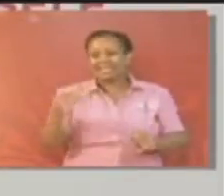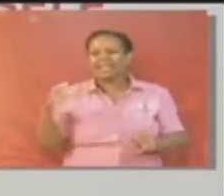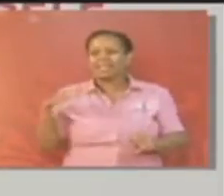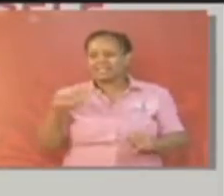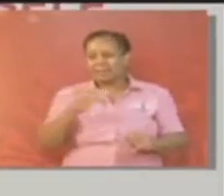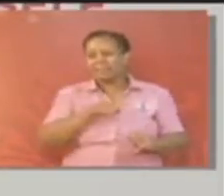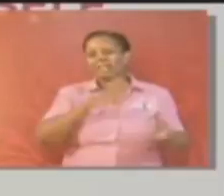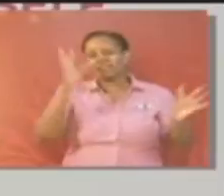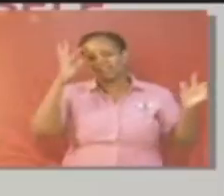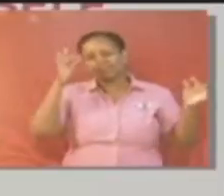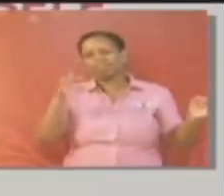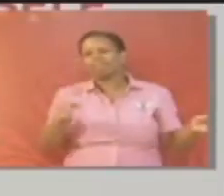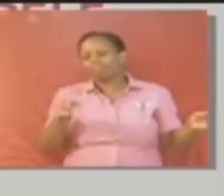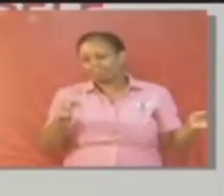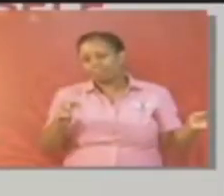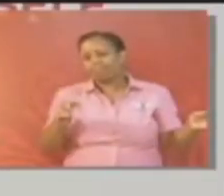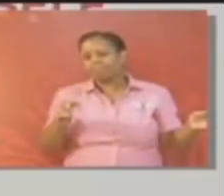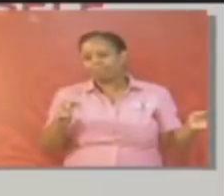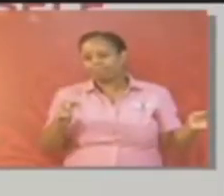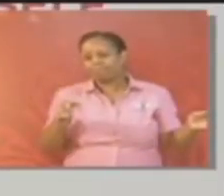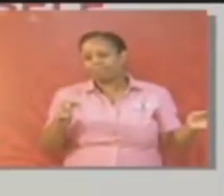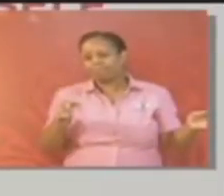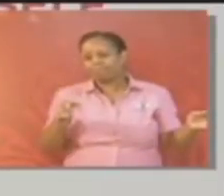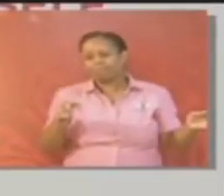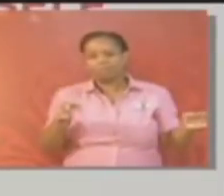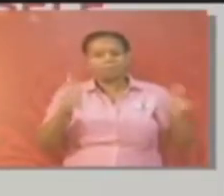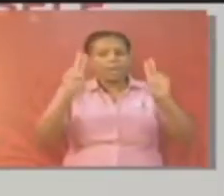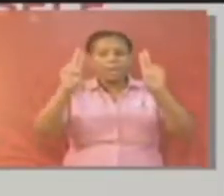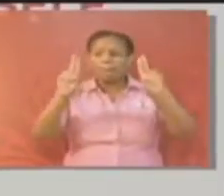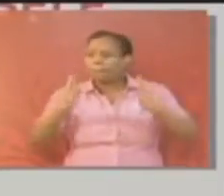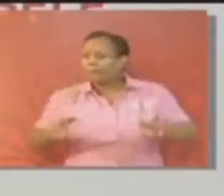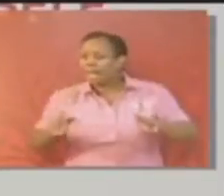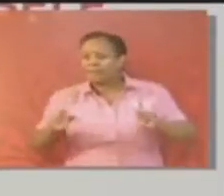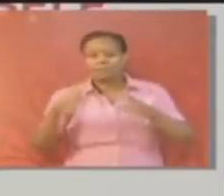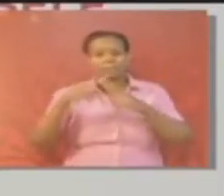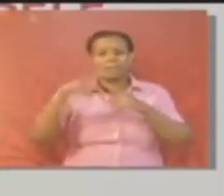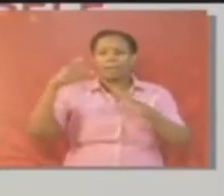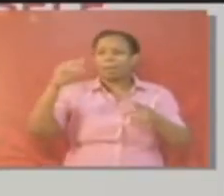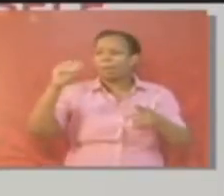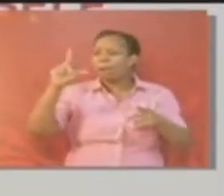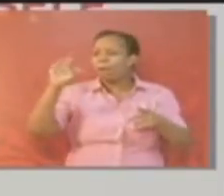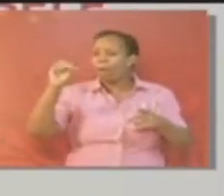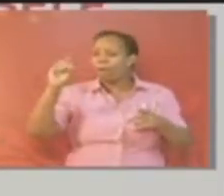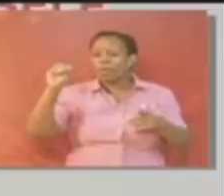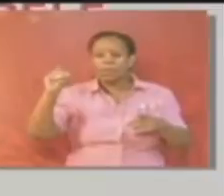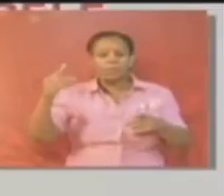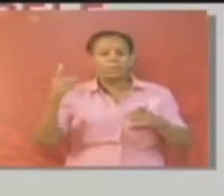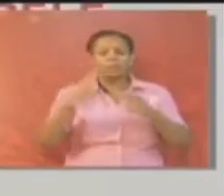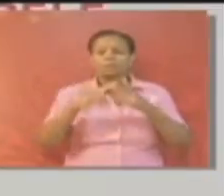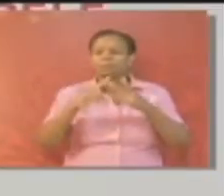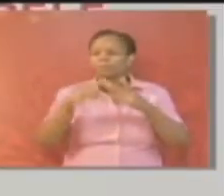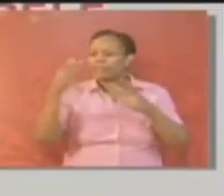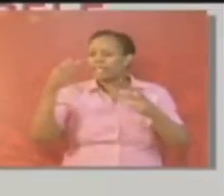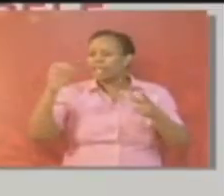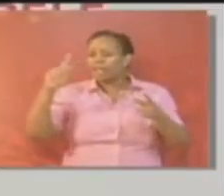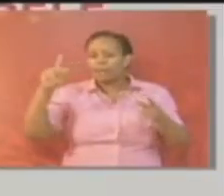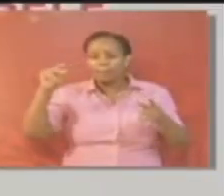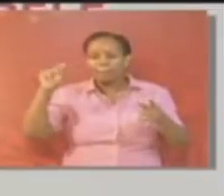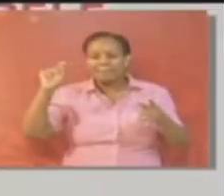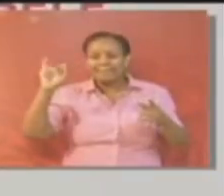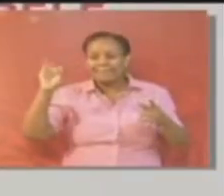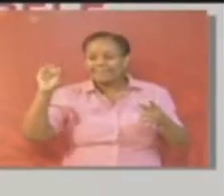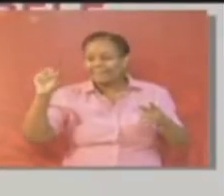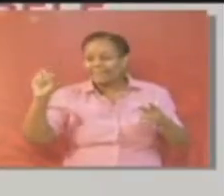tetanus, hepatitis, influenza, COVID, yellow fever. So I hope